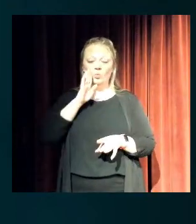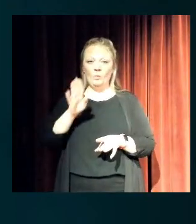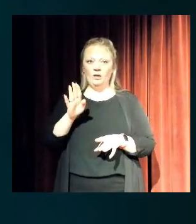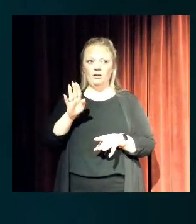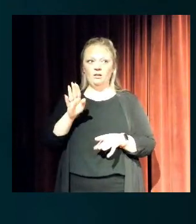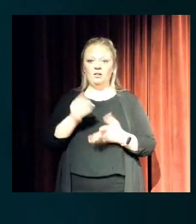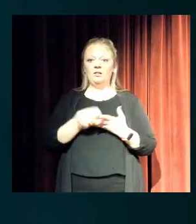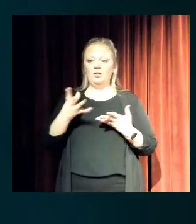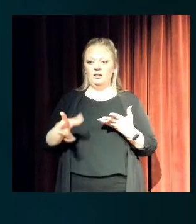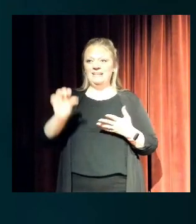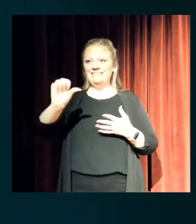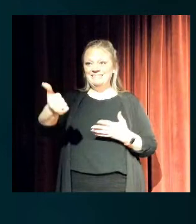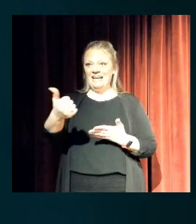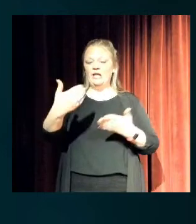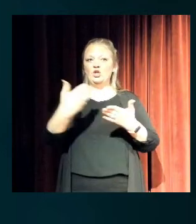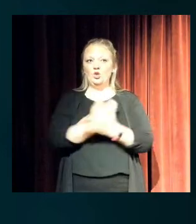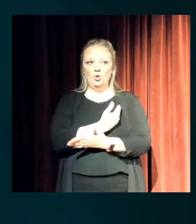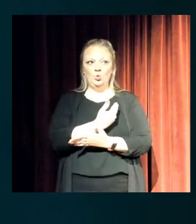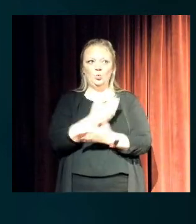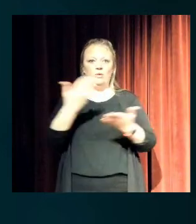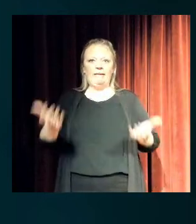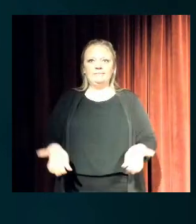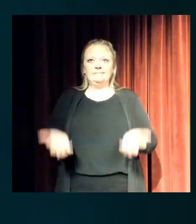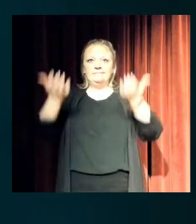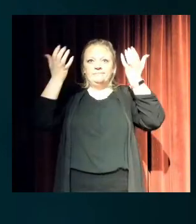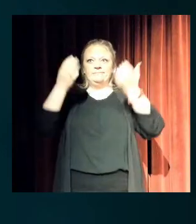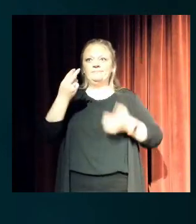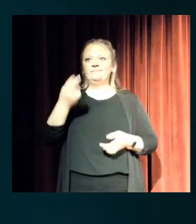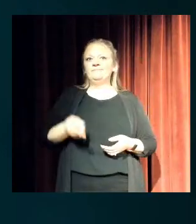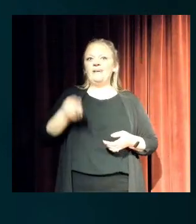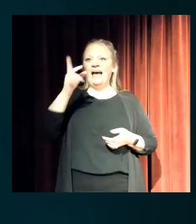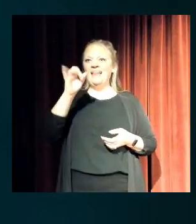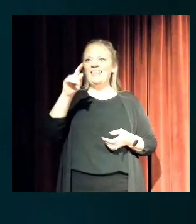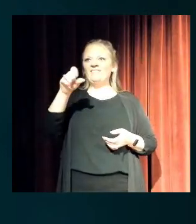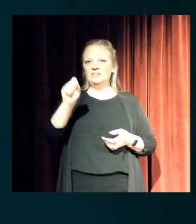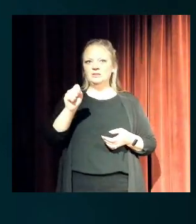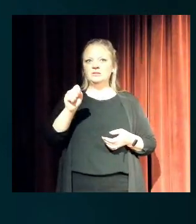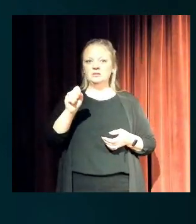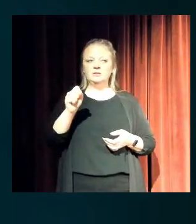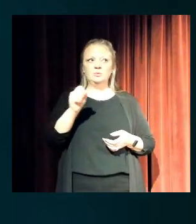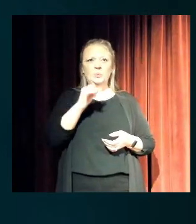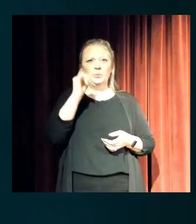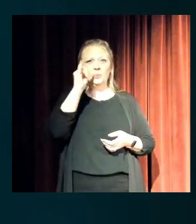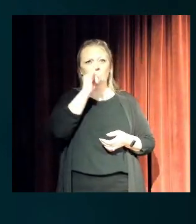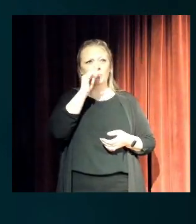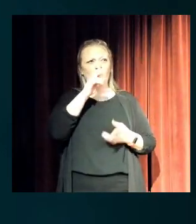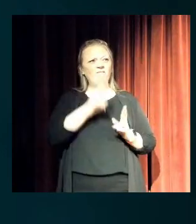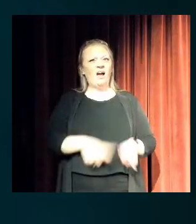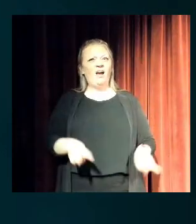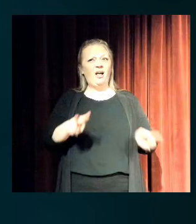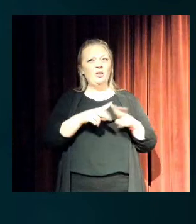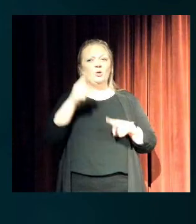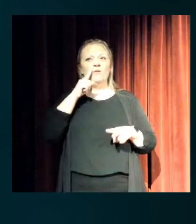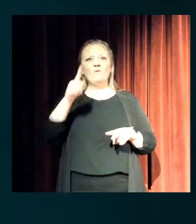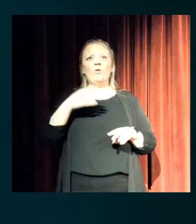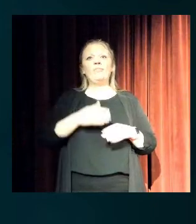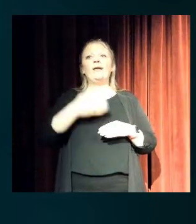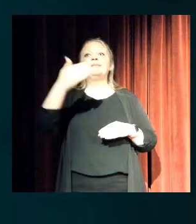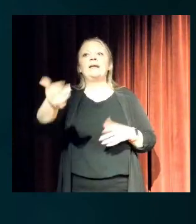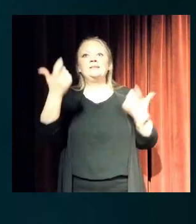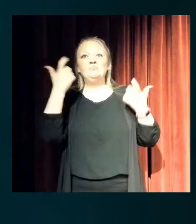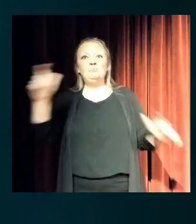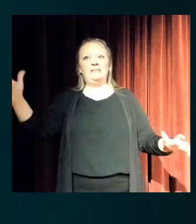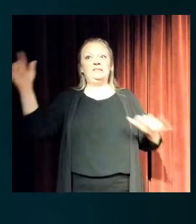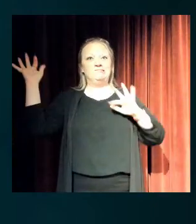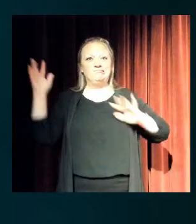acquire 10 new high lifts, which will be of tremendous value when we face the next big storm